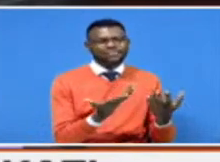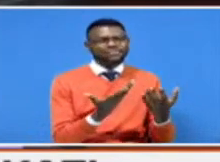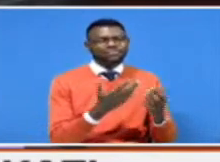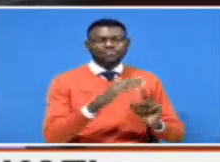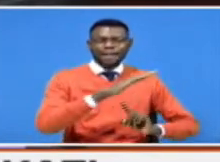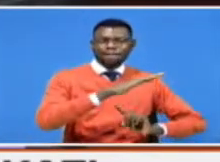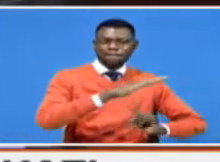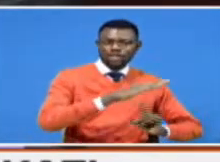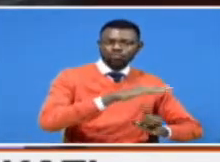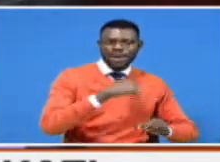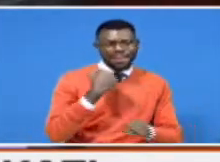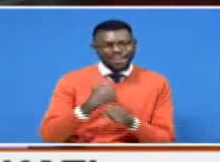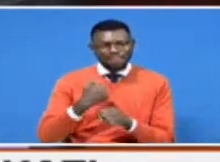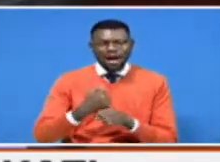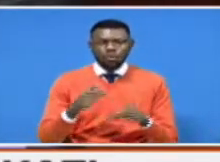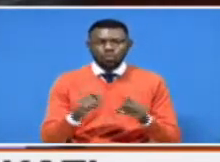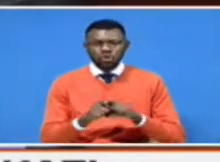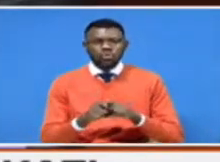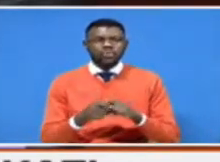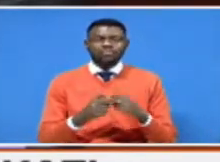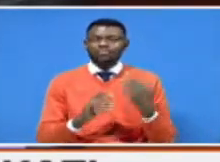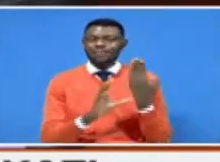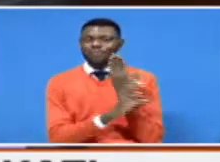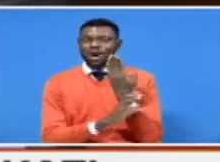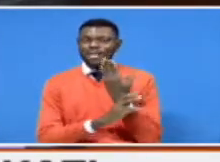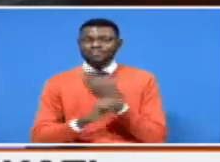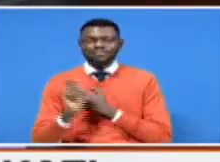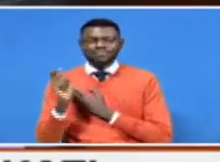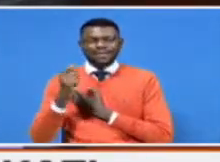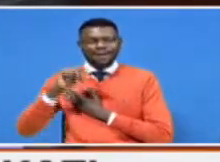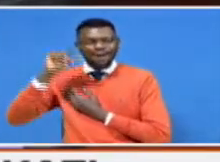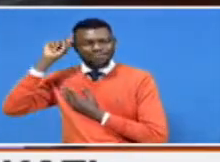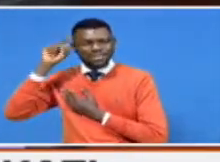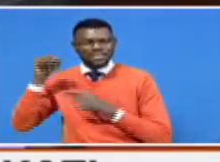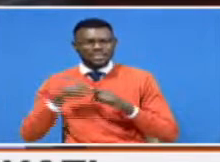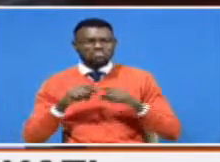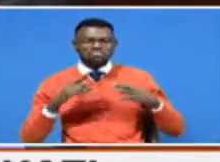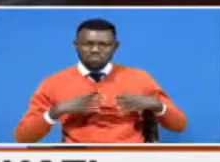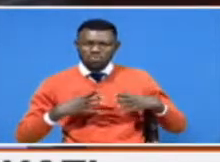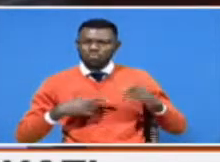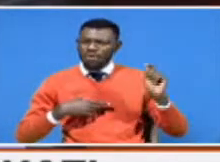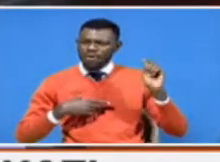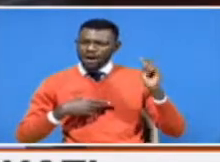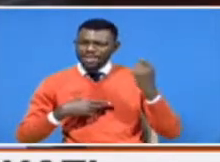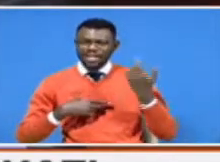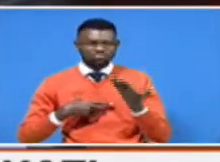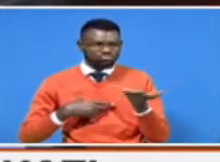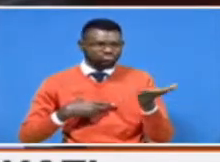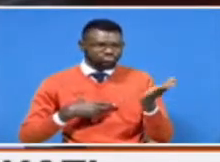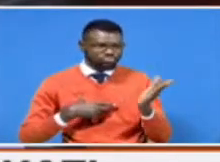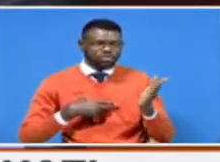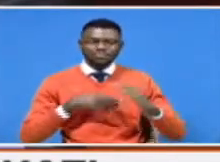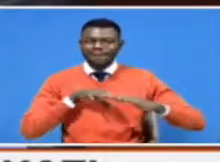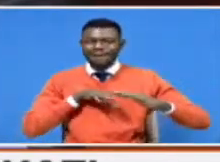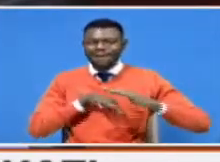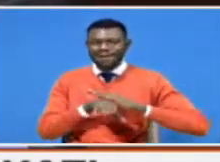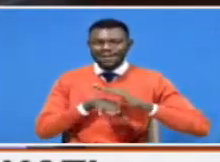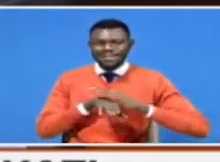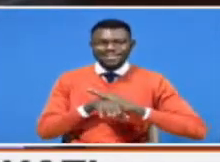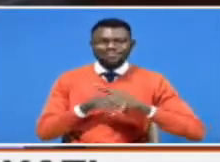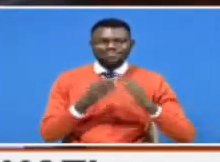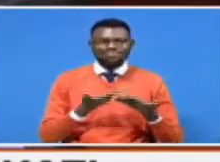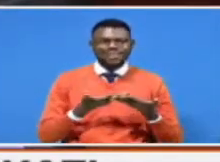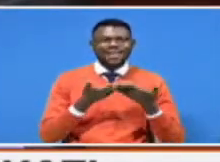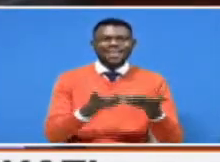employment in this country, Kenya government and Kenyans at large will be able to access